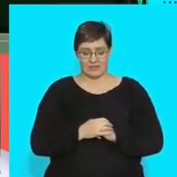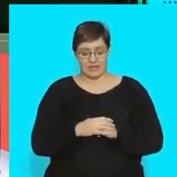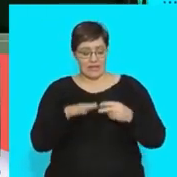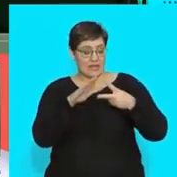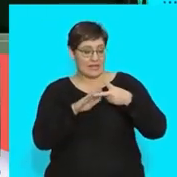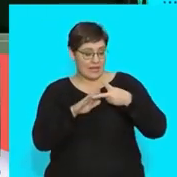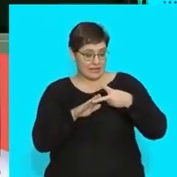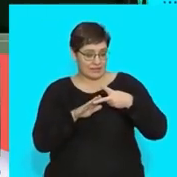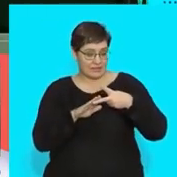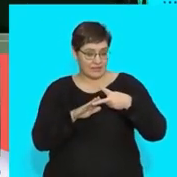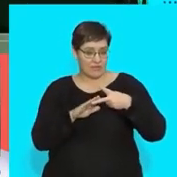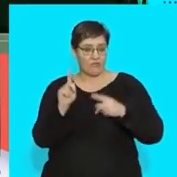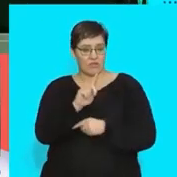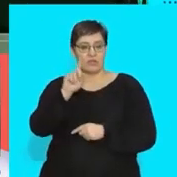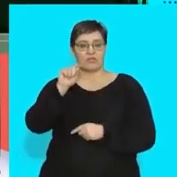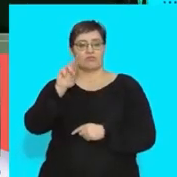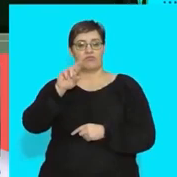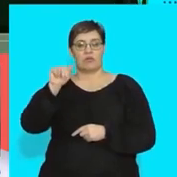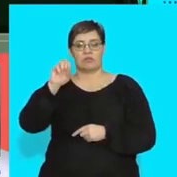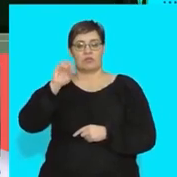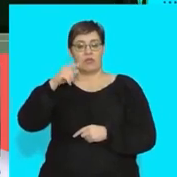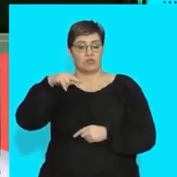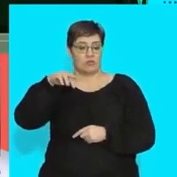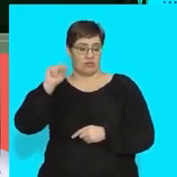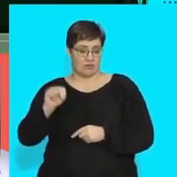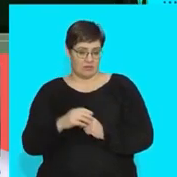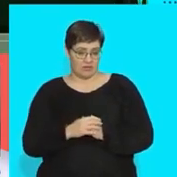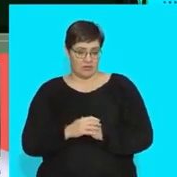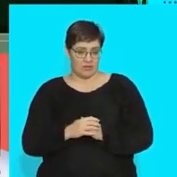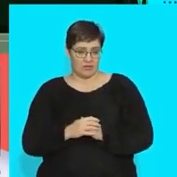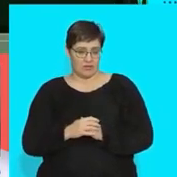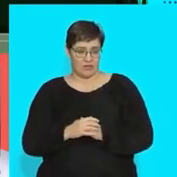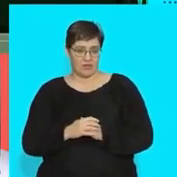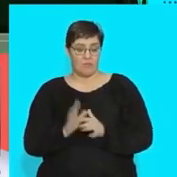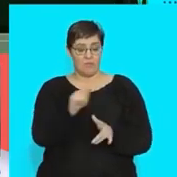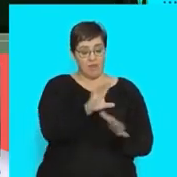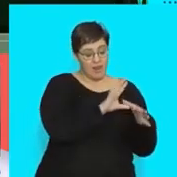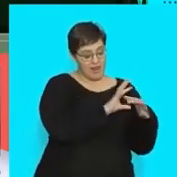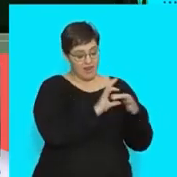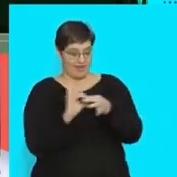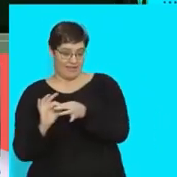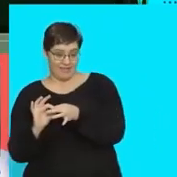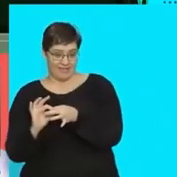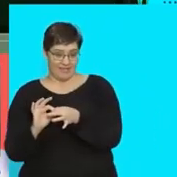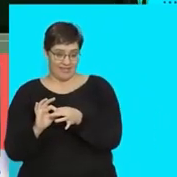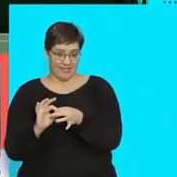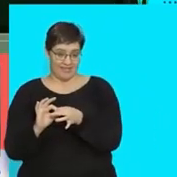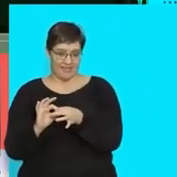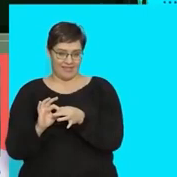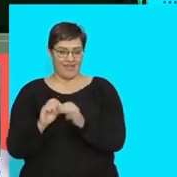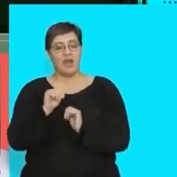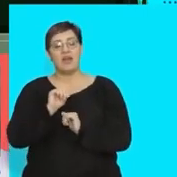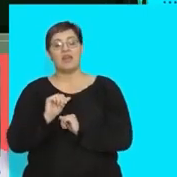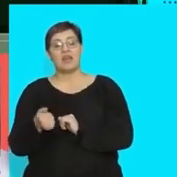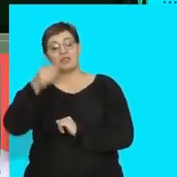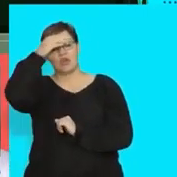next concept is the concept of transpiration. Now this is going to link, right, to the next concept